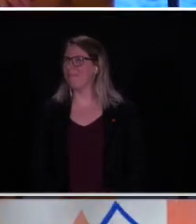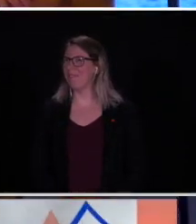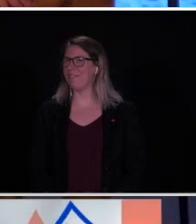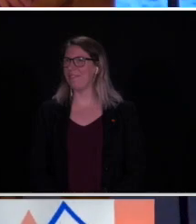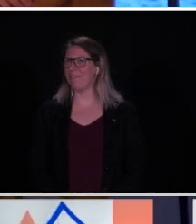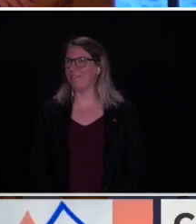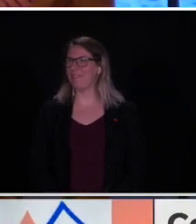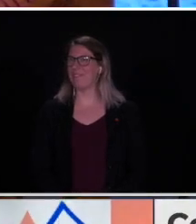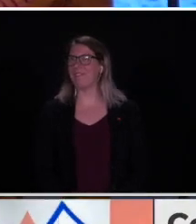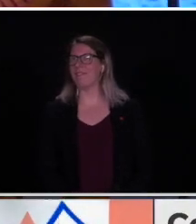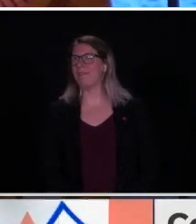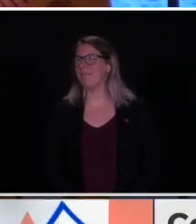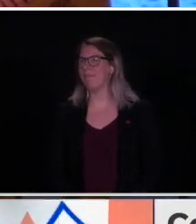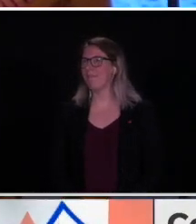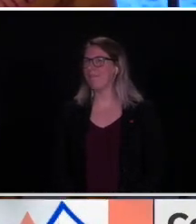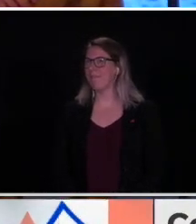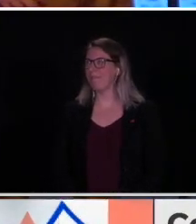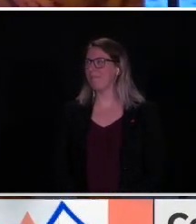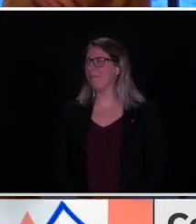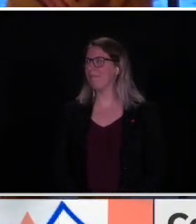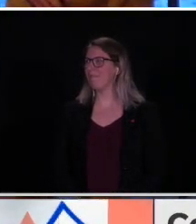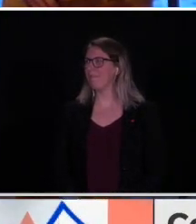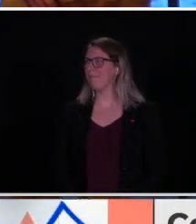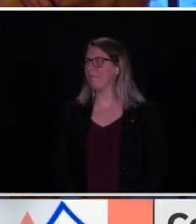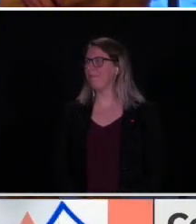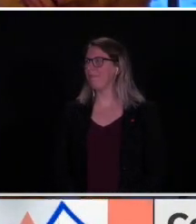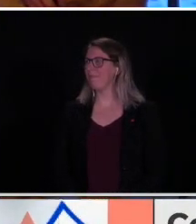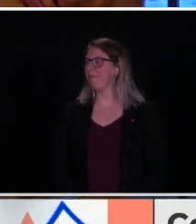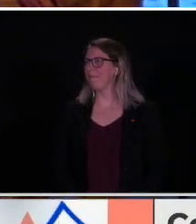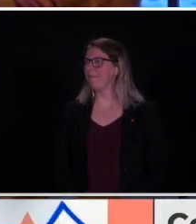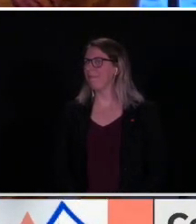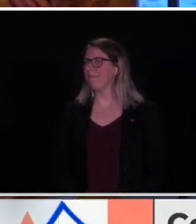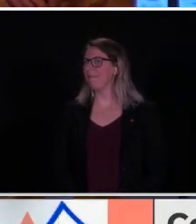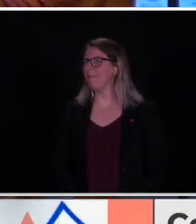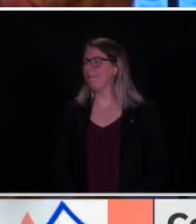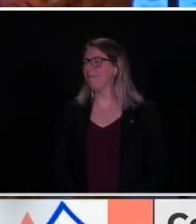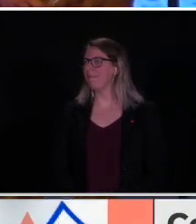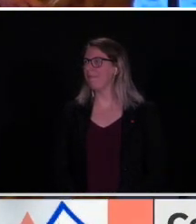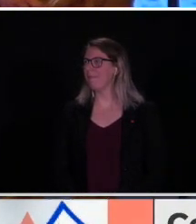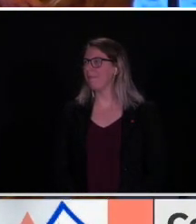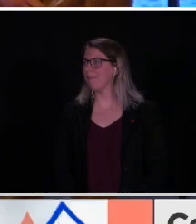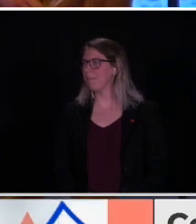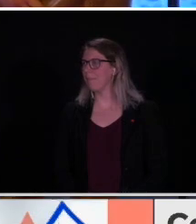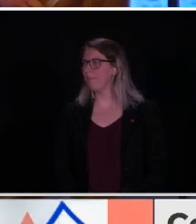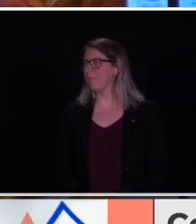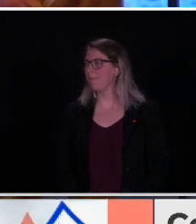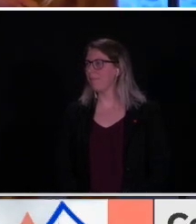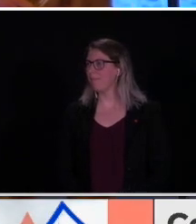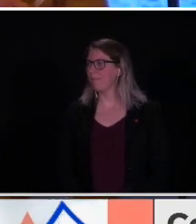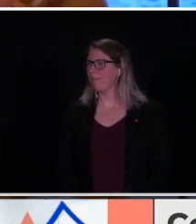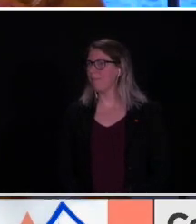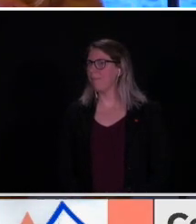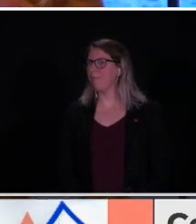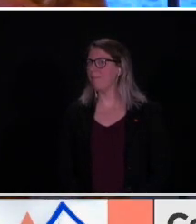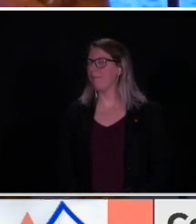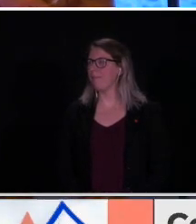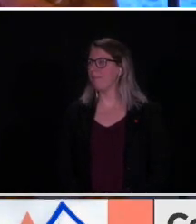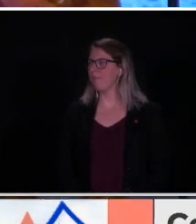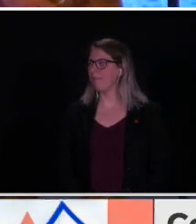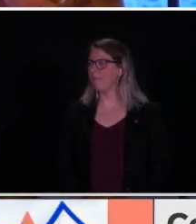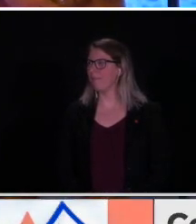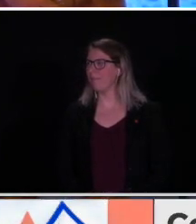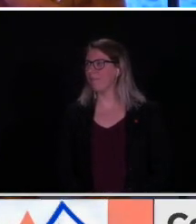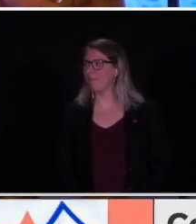time? Okay. Thank you so much. Thank you, Kevin. And thank you to everyone on the North Shore for joining us